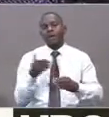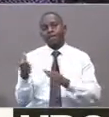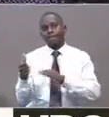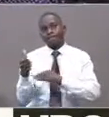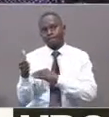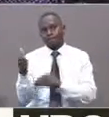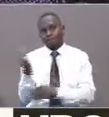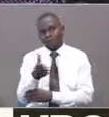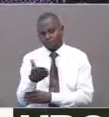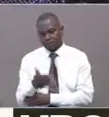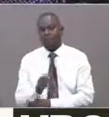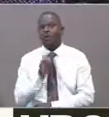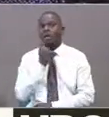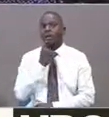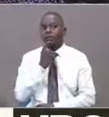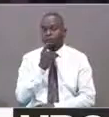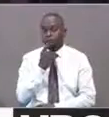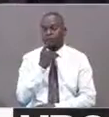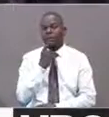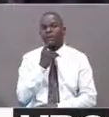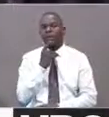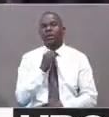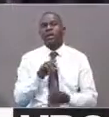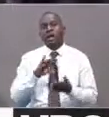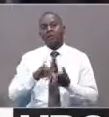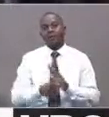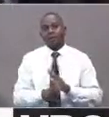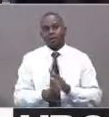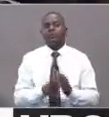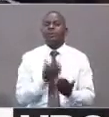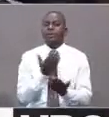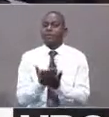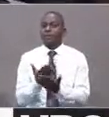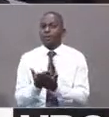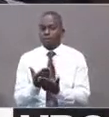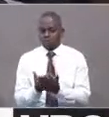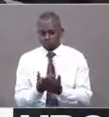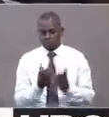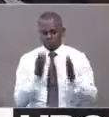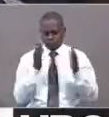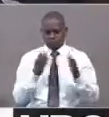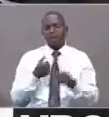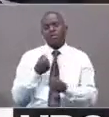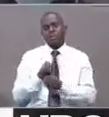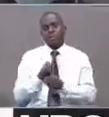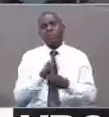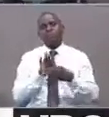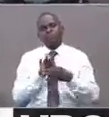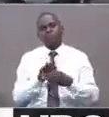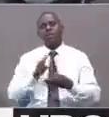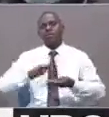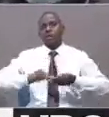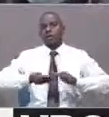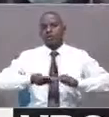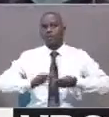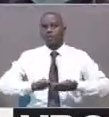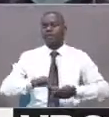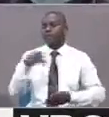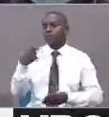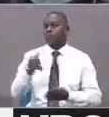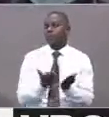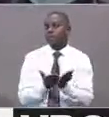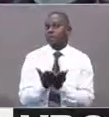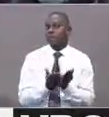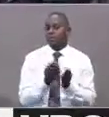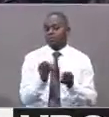Minister for Karamoja Affairs, Agnes Nandutu, called for a concerted effort from all stakeholders to deliver quality service